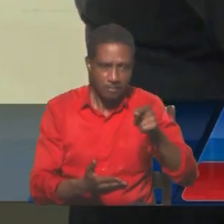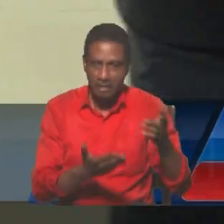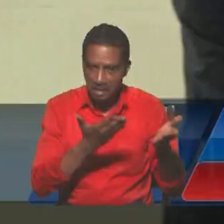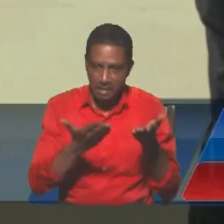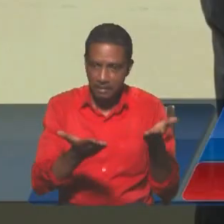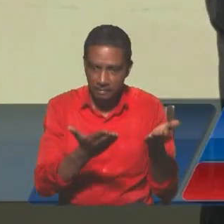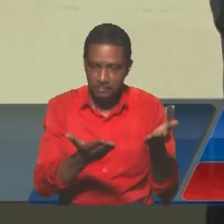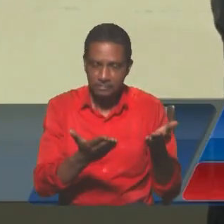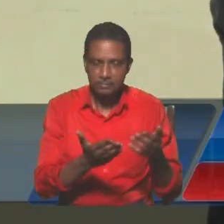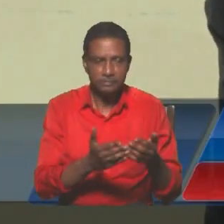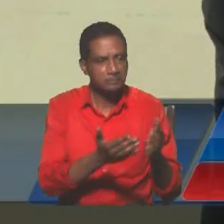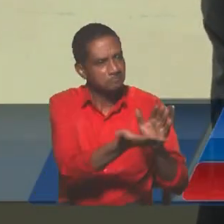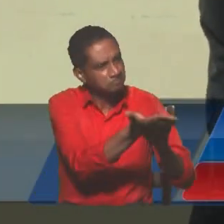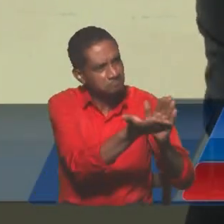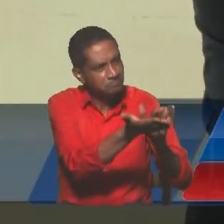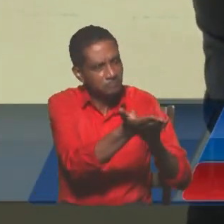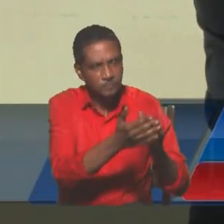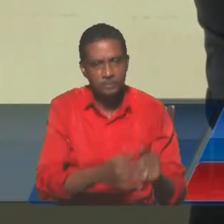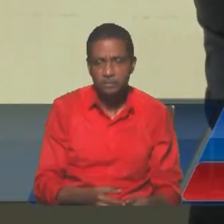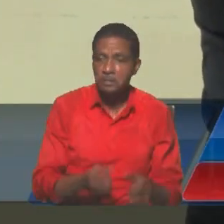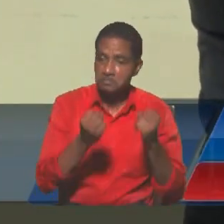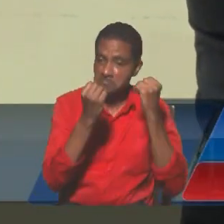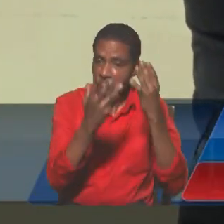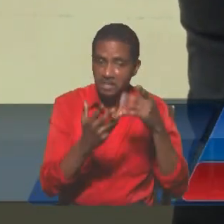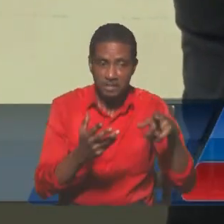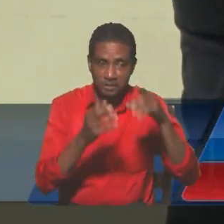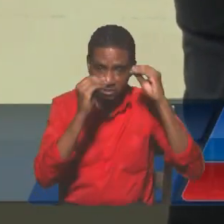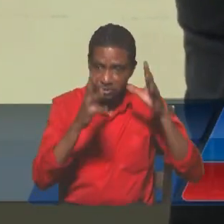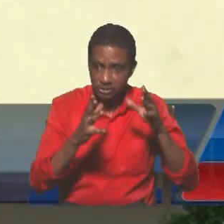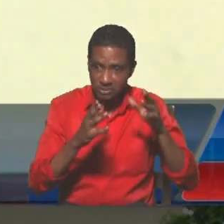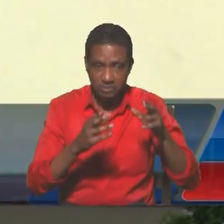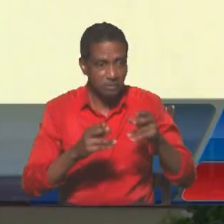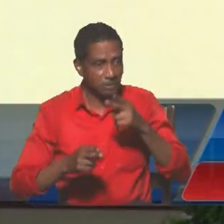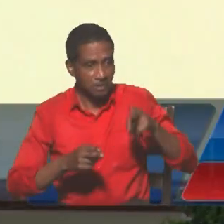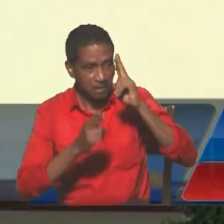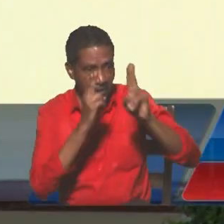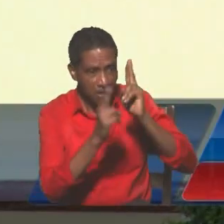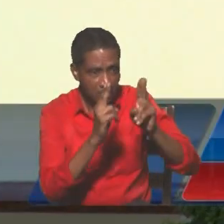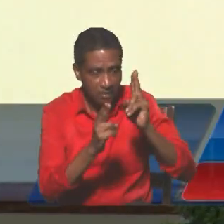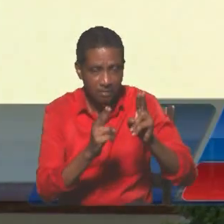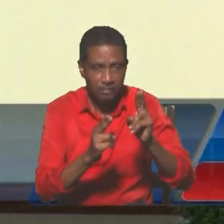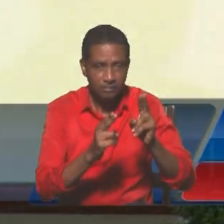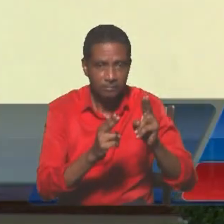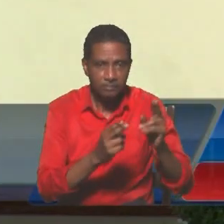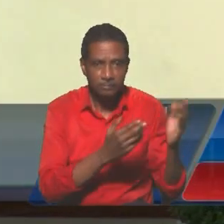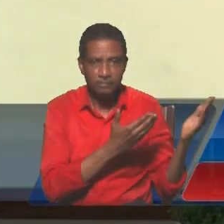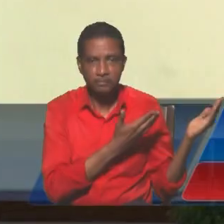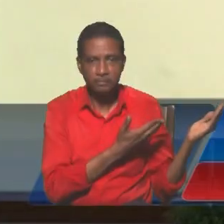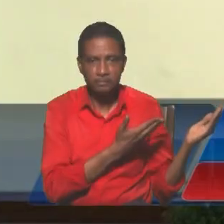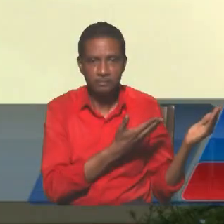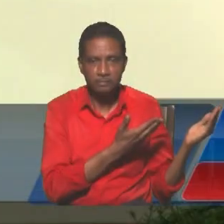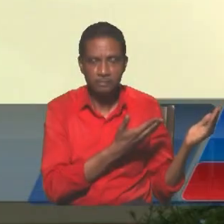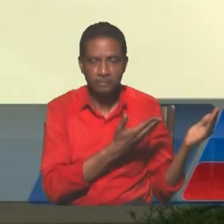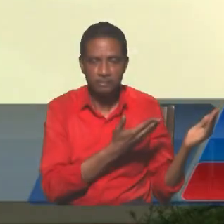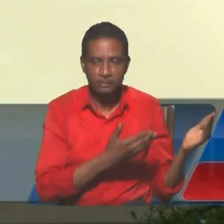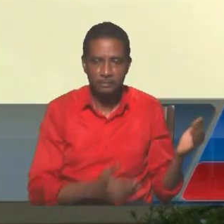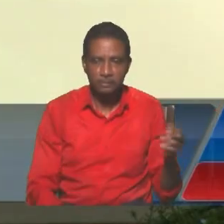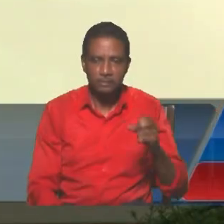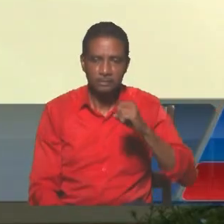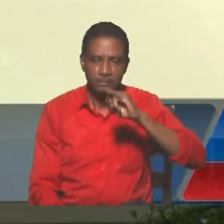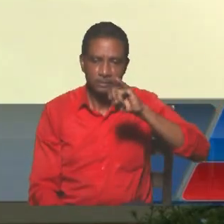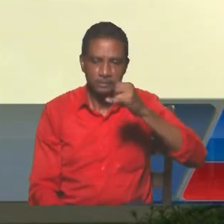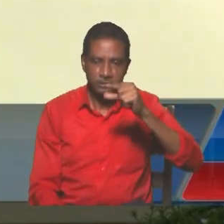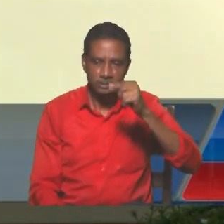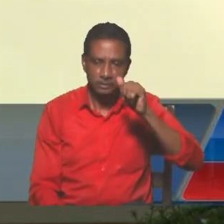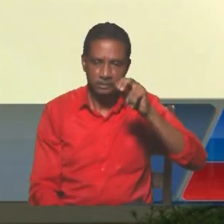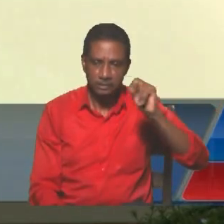While many students and teachers were honored for their efforts, a few stood out. Keshav Jagan of Makbeen Hindu Primary and Ishan Subrati